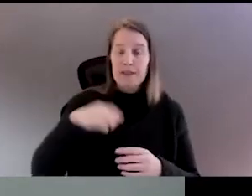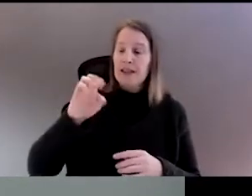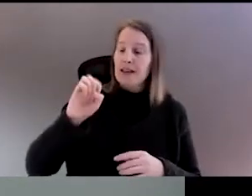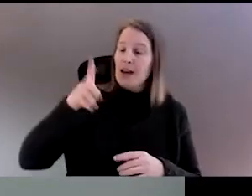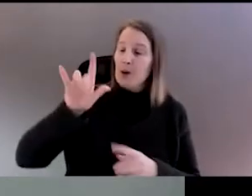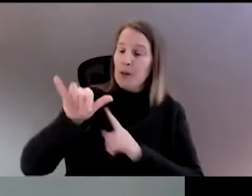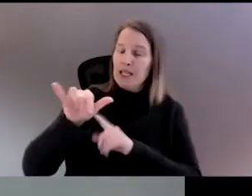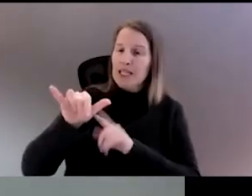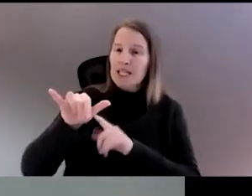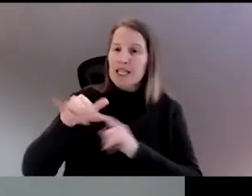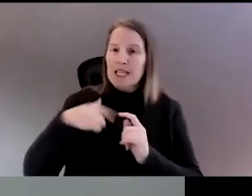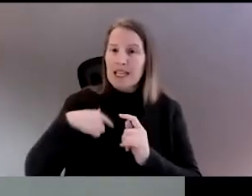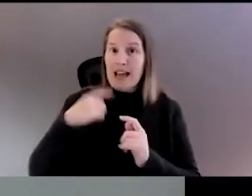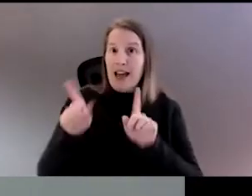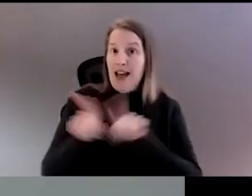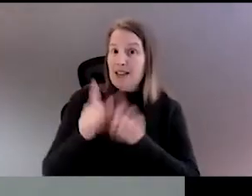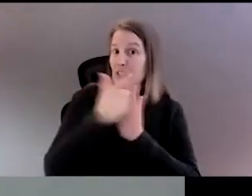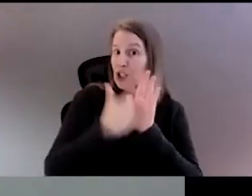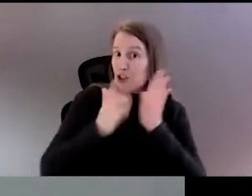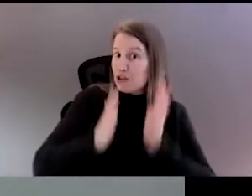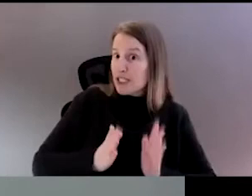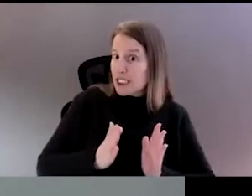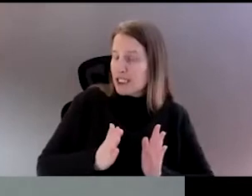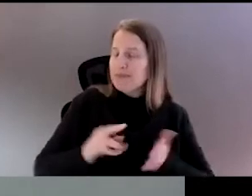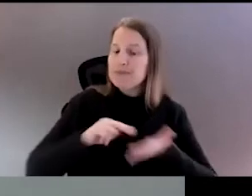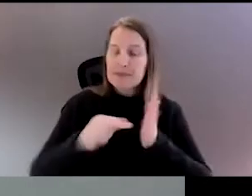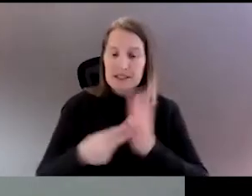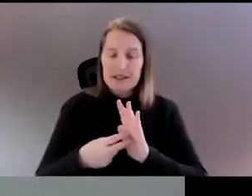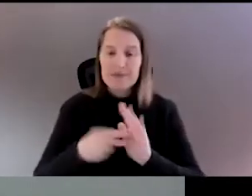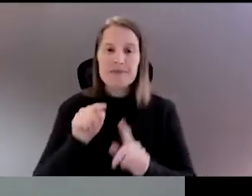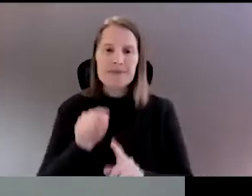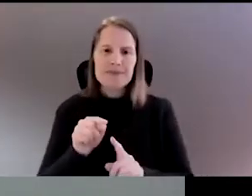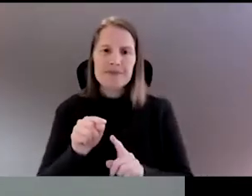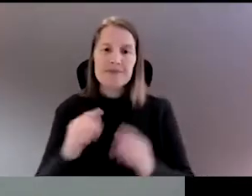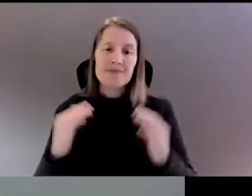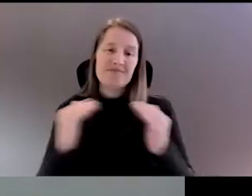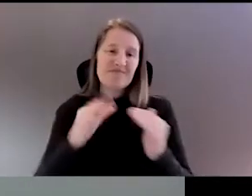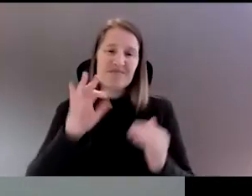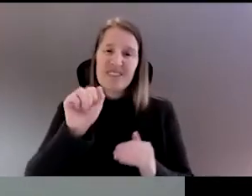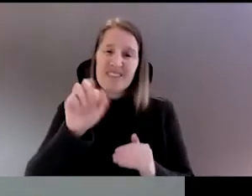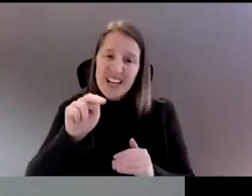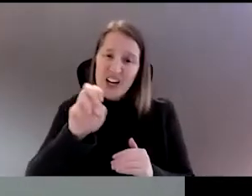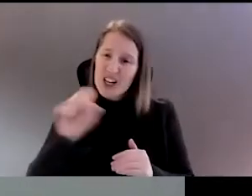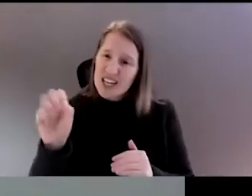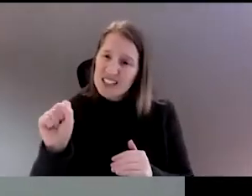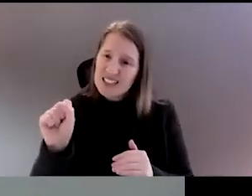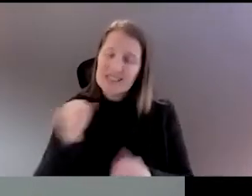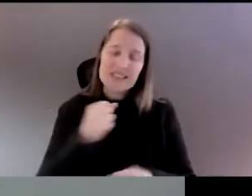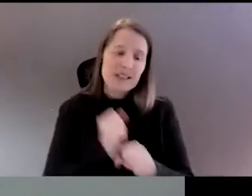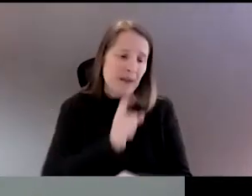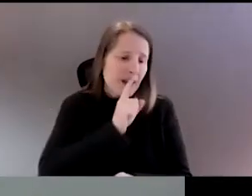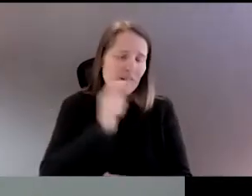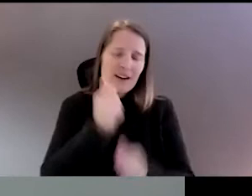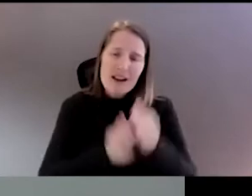attorney hat on, and that is that equity is really about fairness and about making sure that everyone has a level